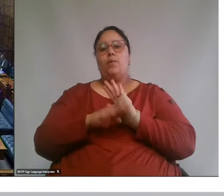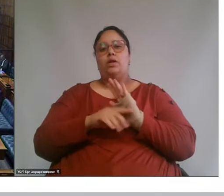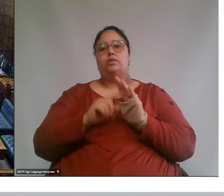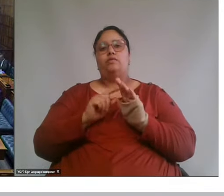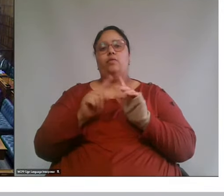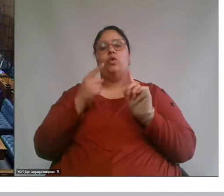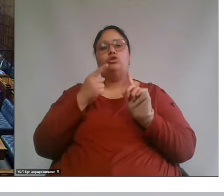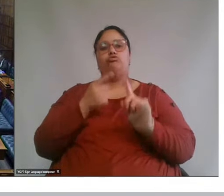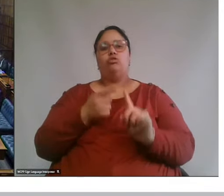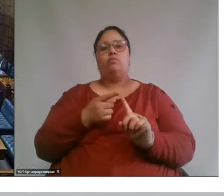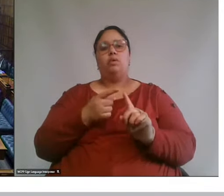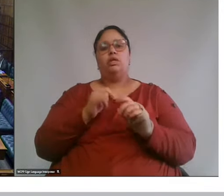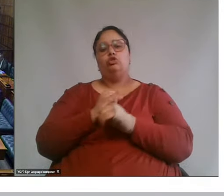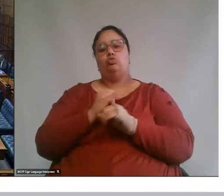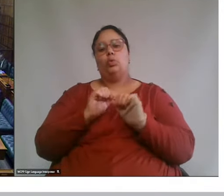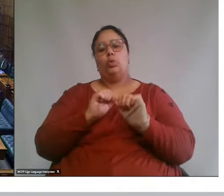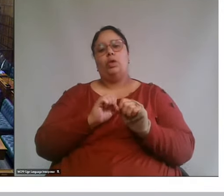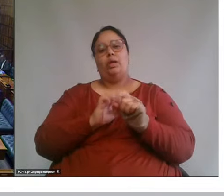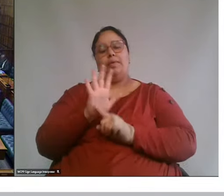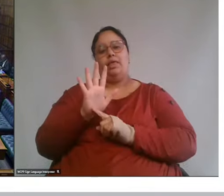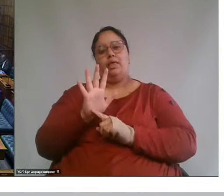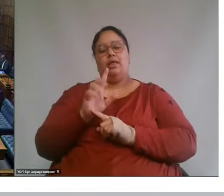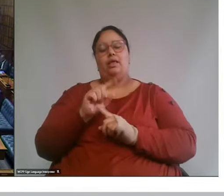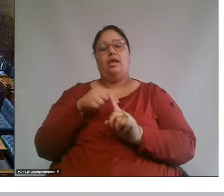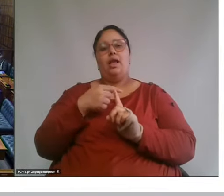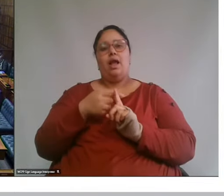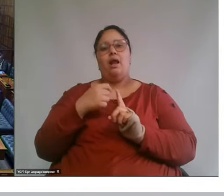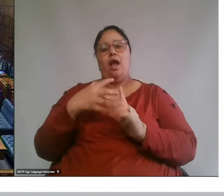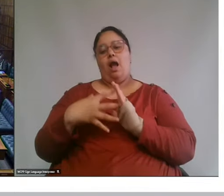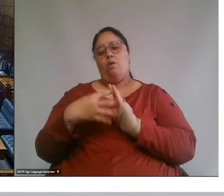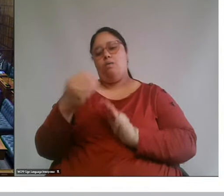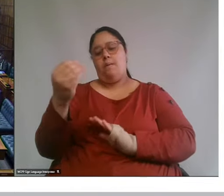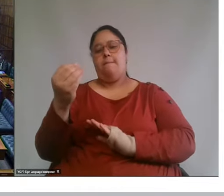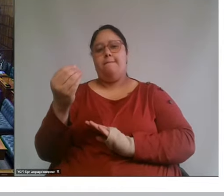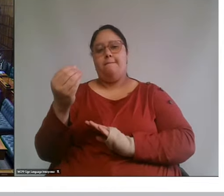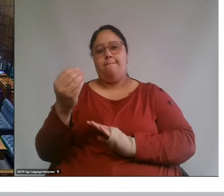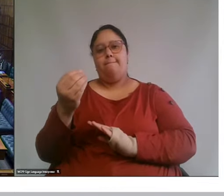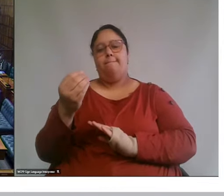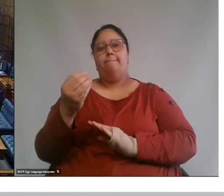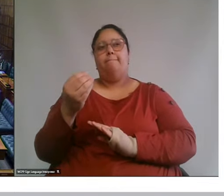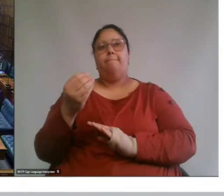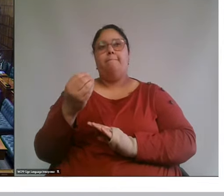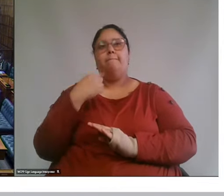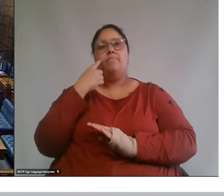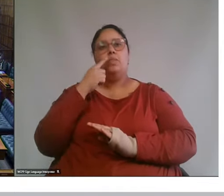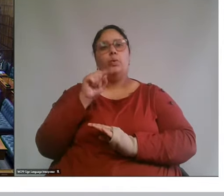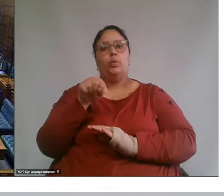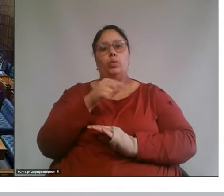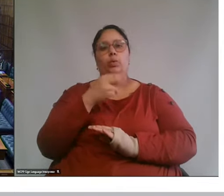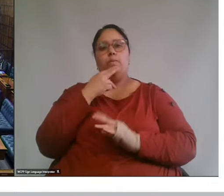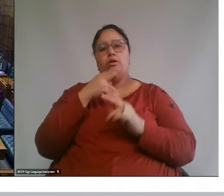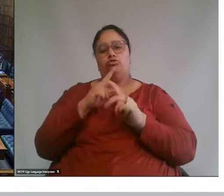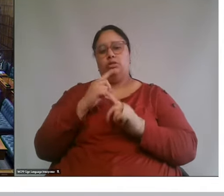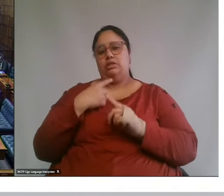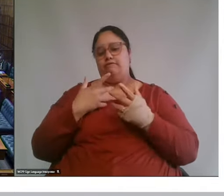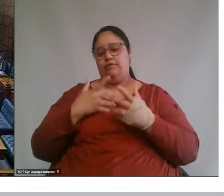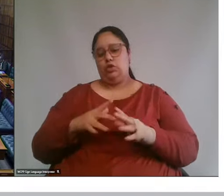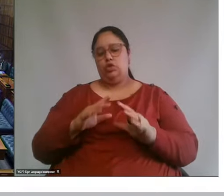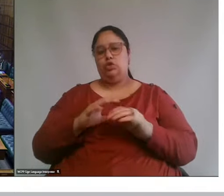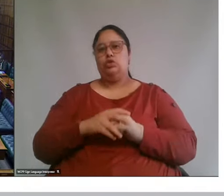achievement of institutional impacts and and and and outcomes I think you do mention